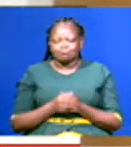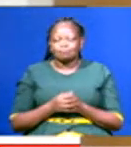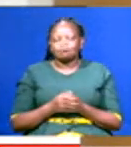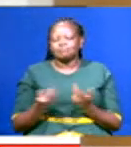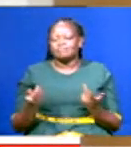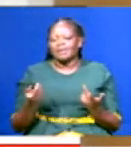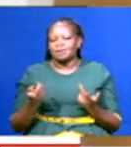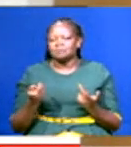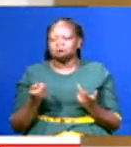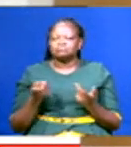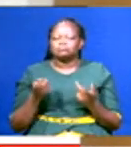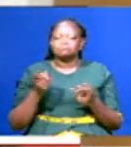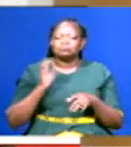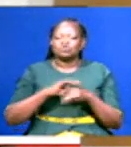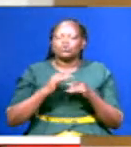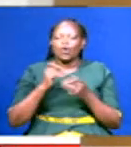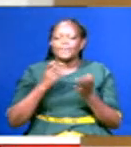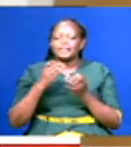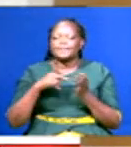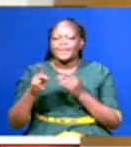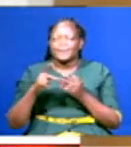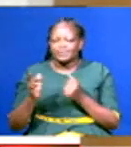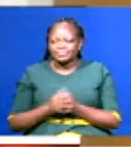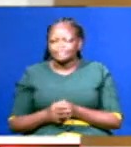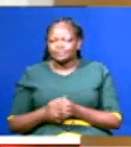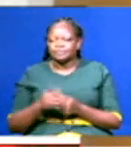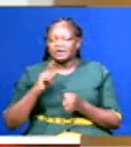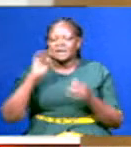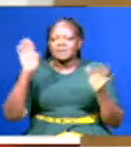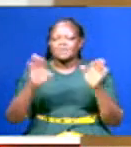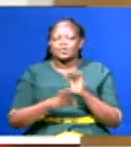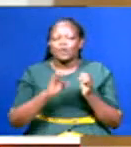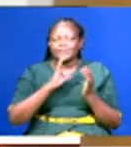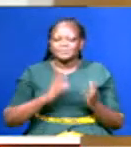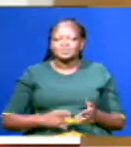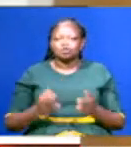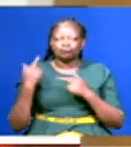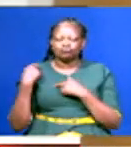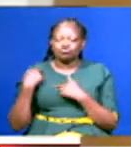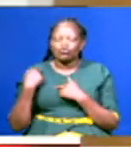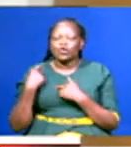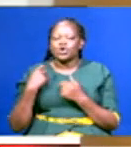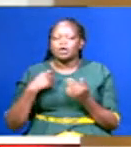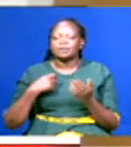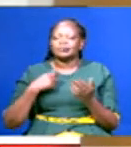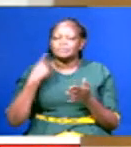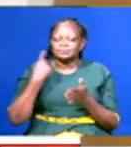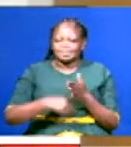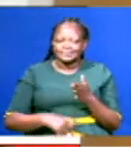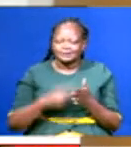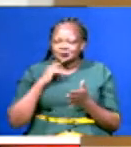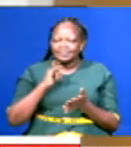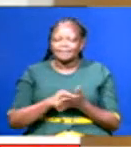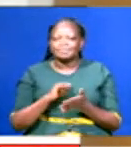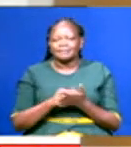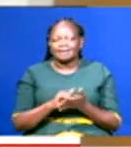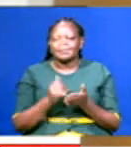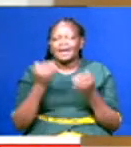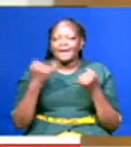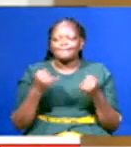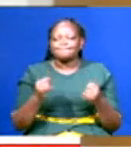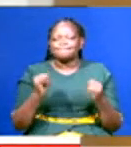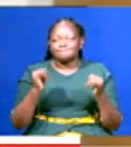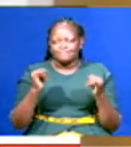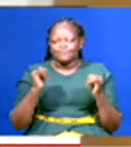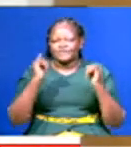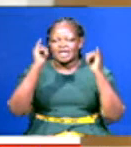businesses. Kenya Revenue Authority Deputy Commissioner in charge of medium taxpayers, George Obel, says implementation of the